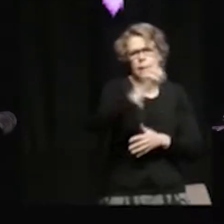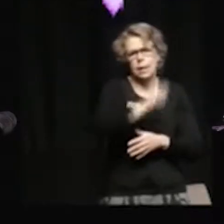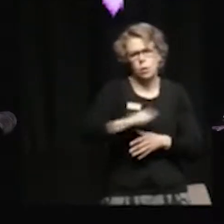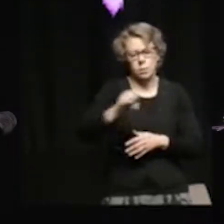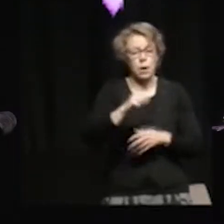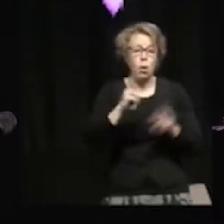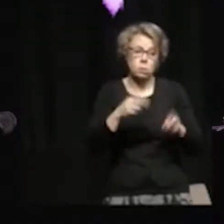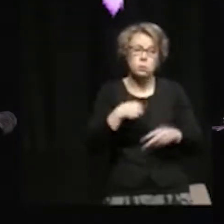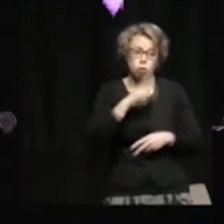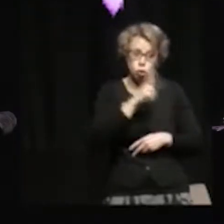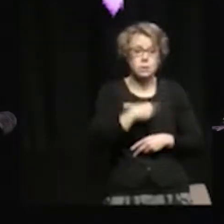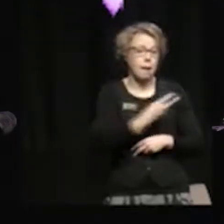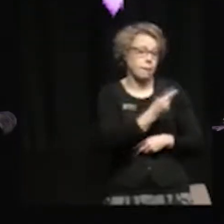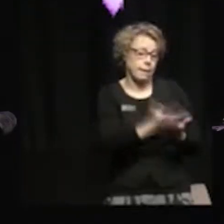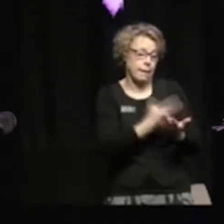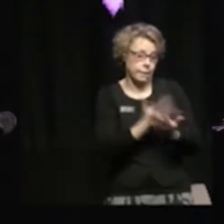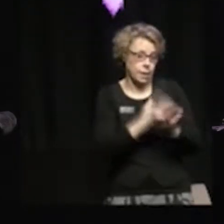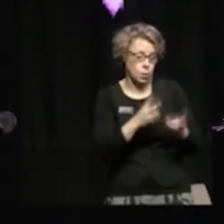and obviously everywhere else.